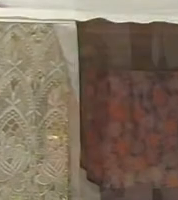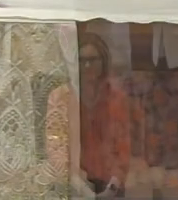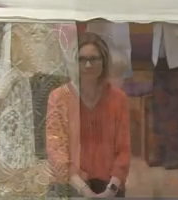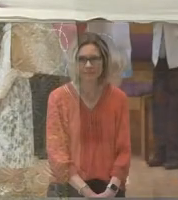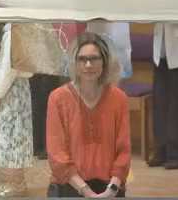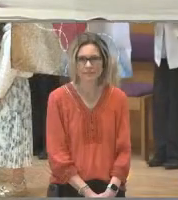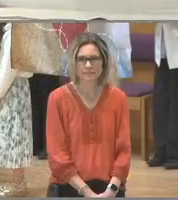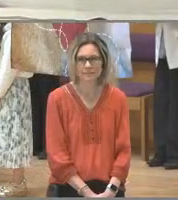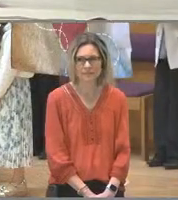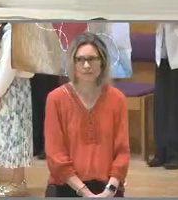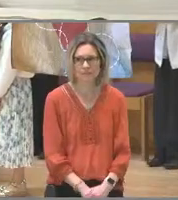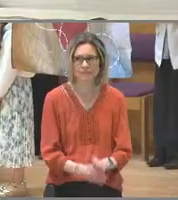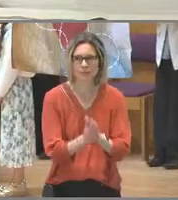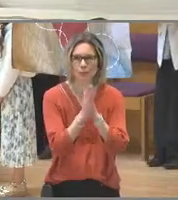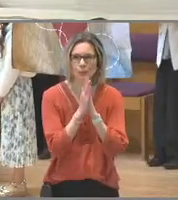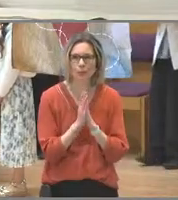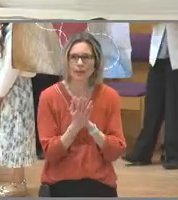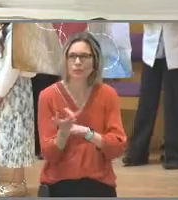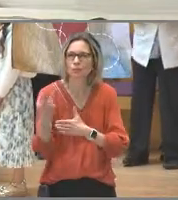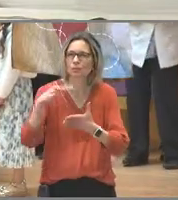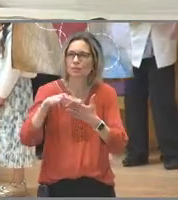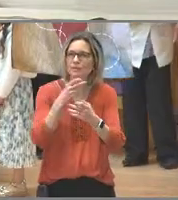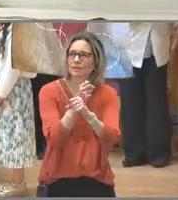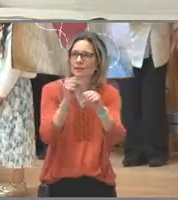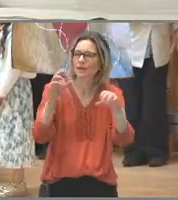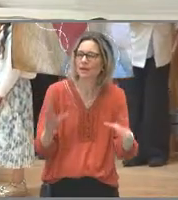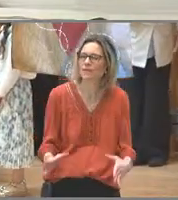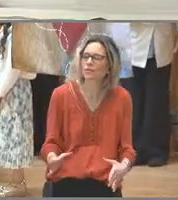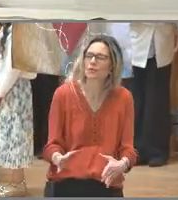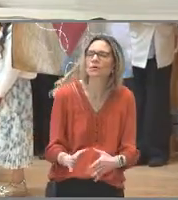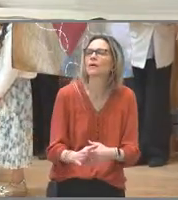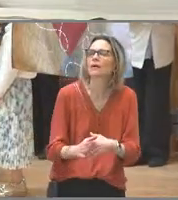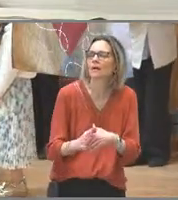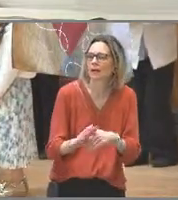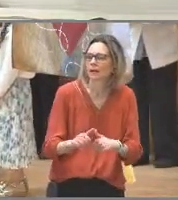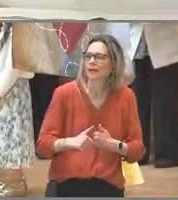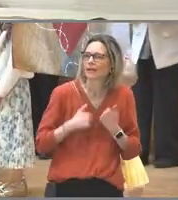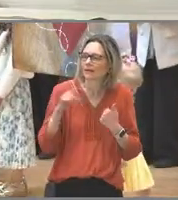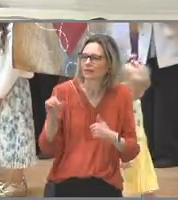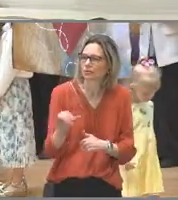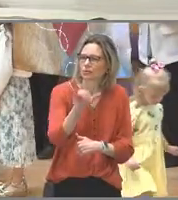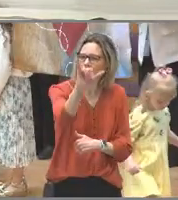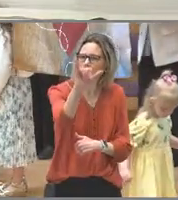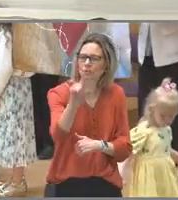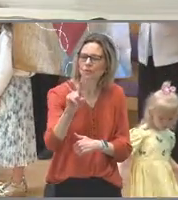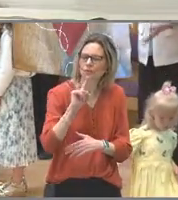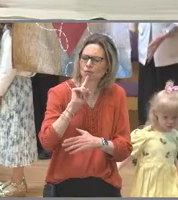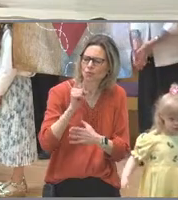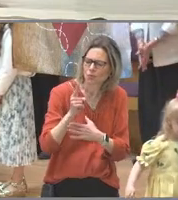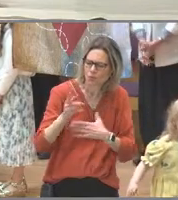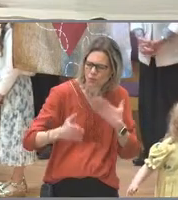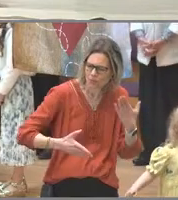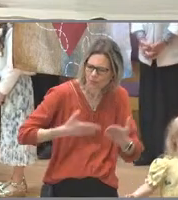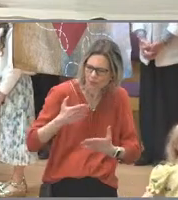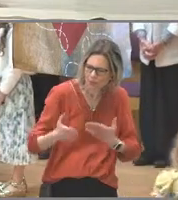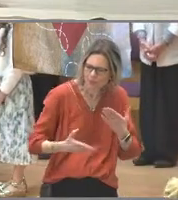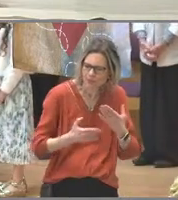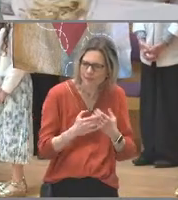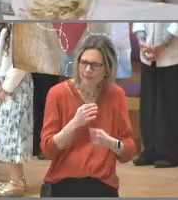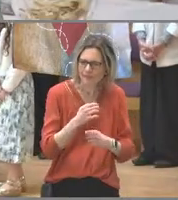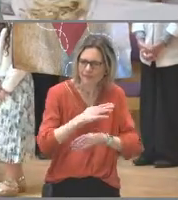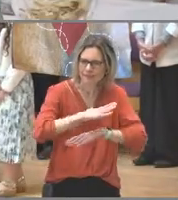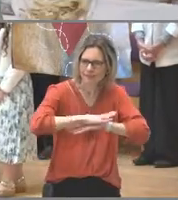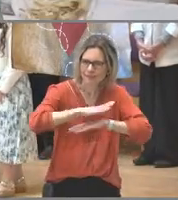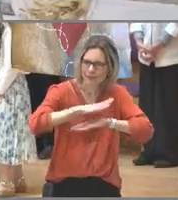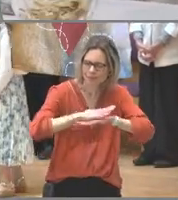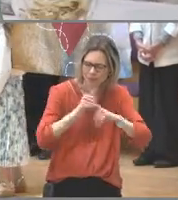Let us pray. Risen Savior, bread of life eternal, you are the true host of this sacred table.